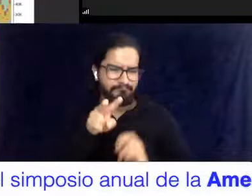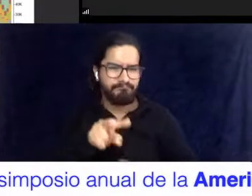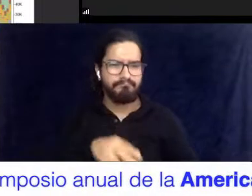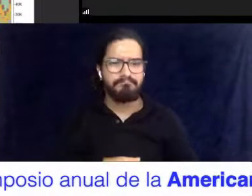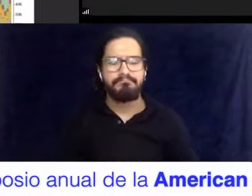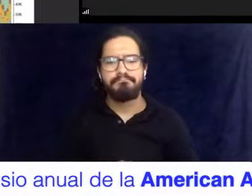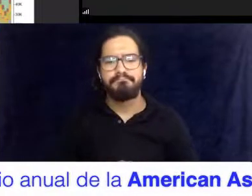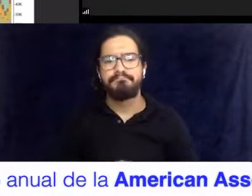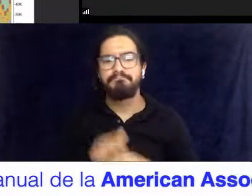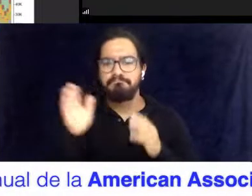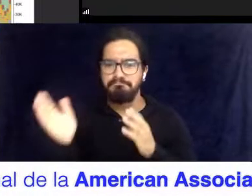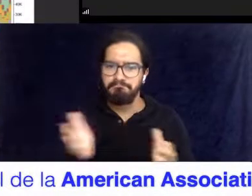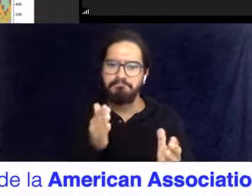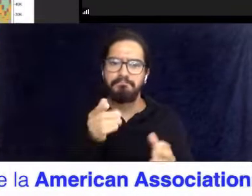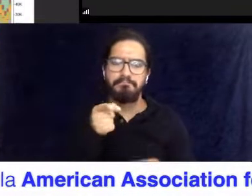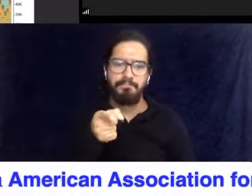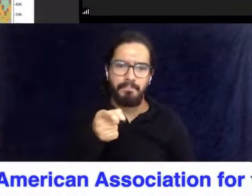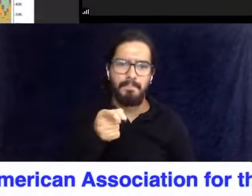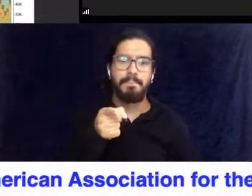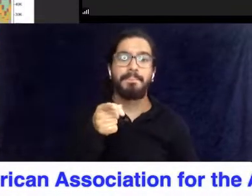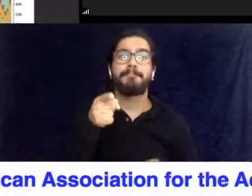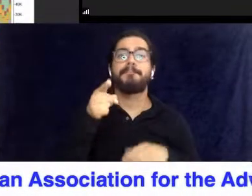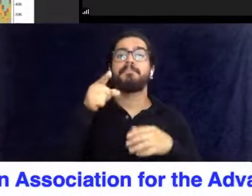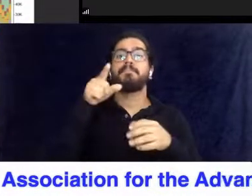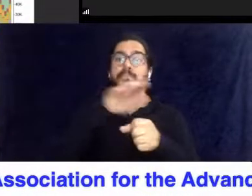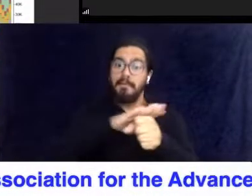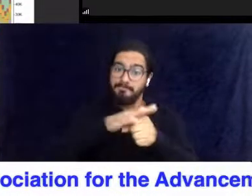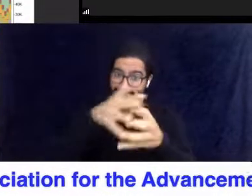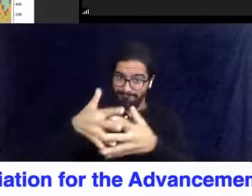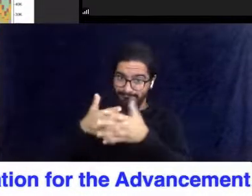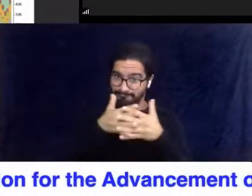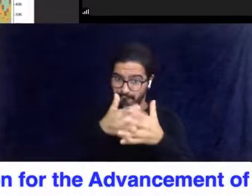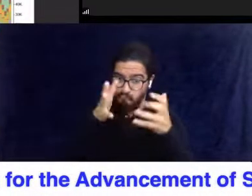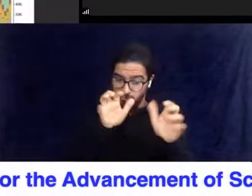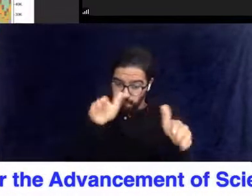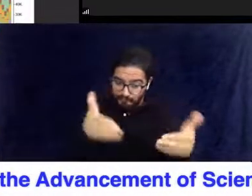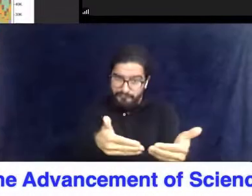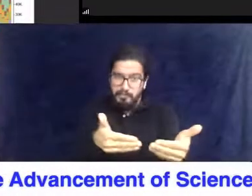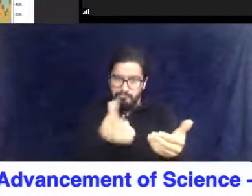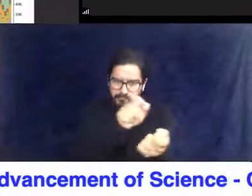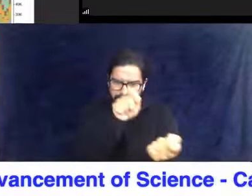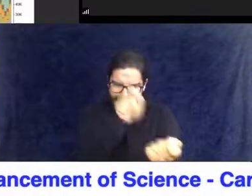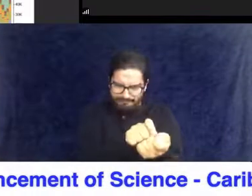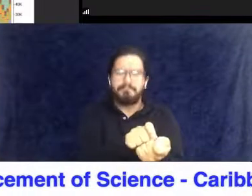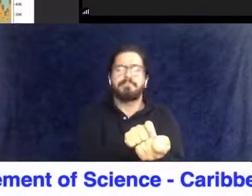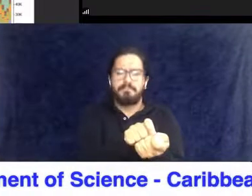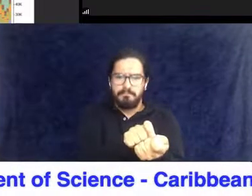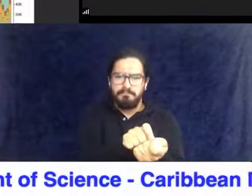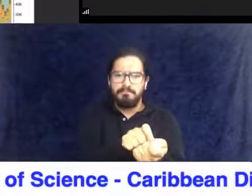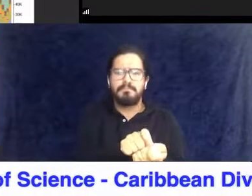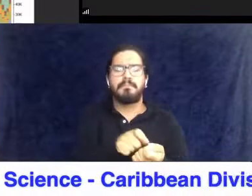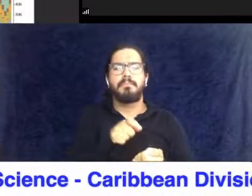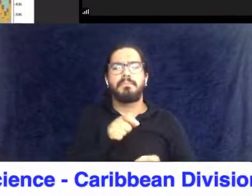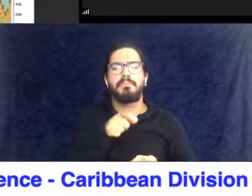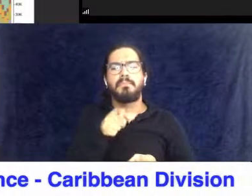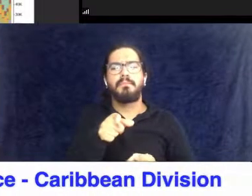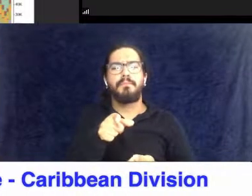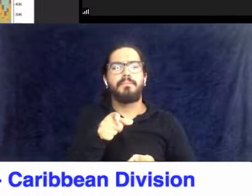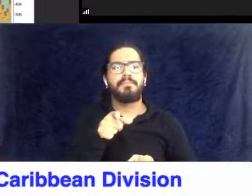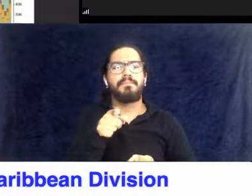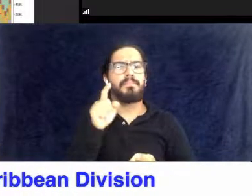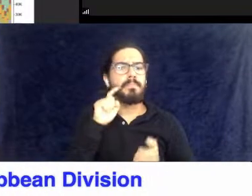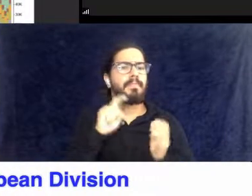And for the region of the Americas, I just wanted to focus here. The main point here is that there's an increase in the number